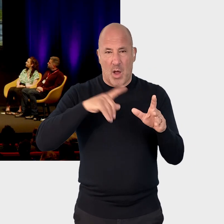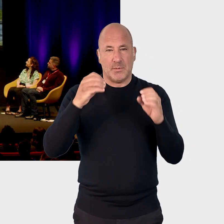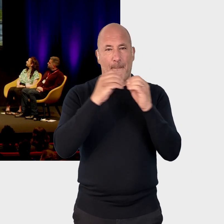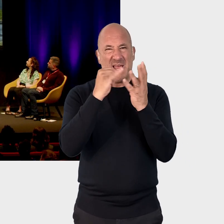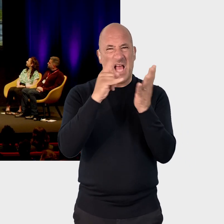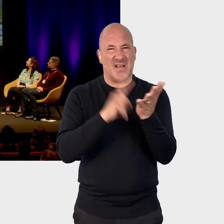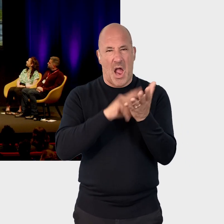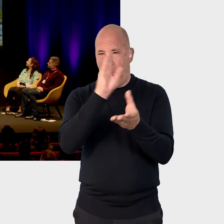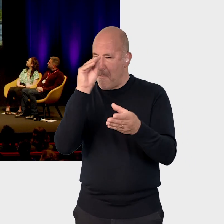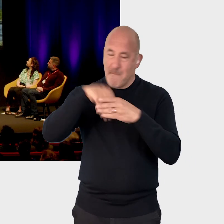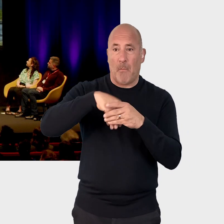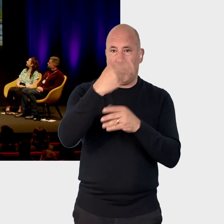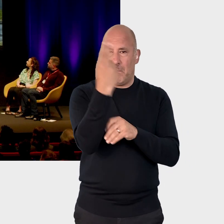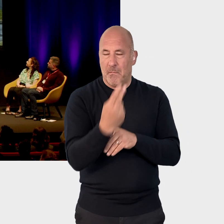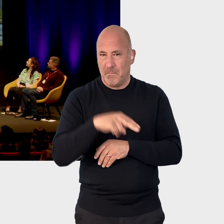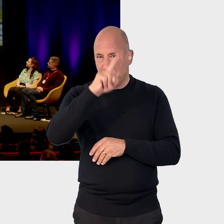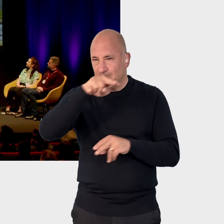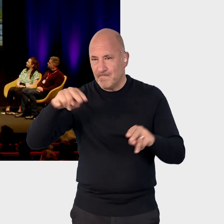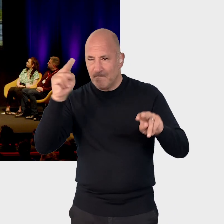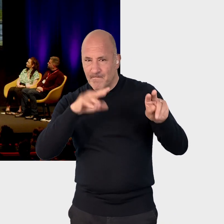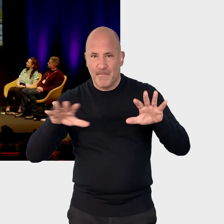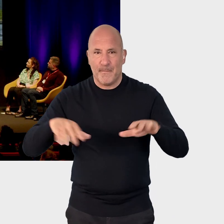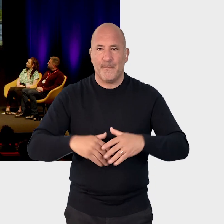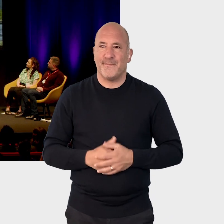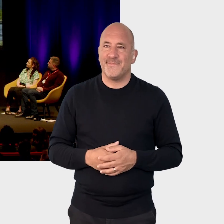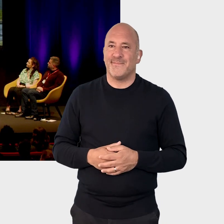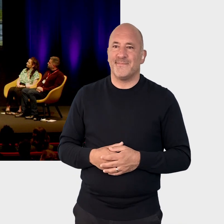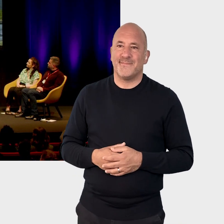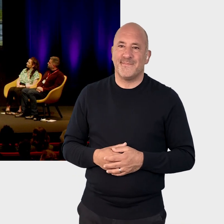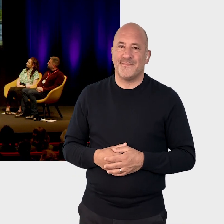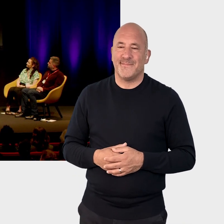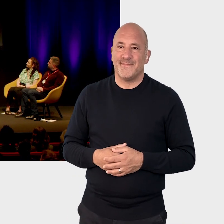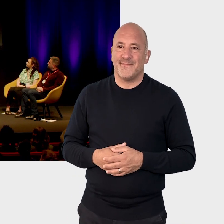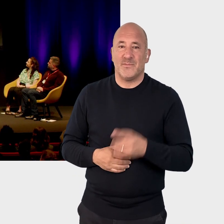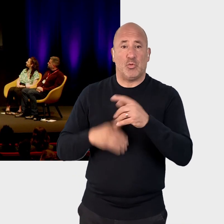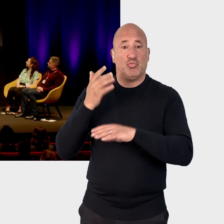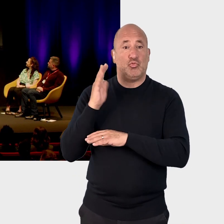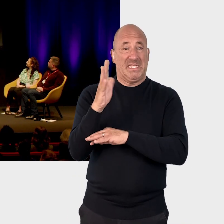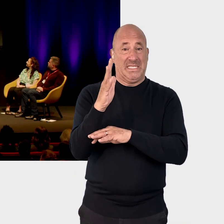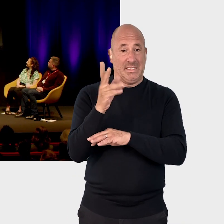alongside artist Hixie that would embed BSL within the artwork itself.